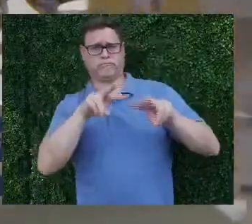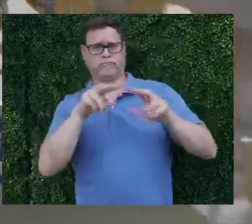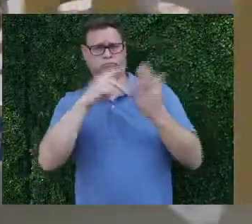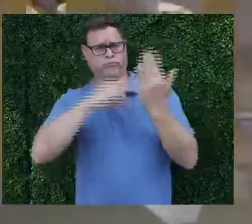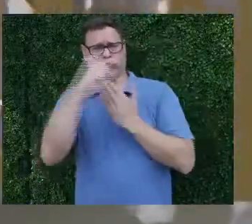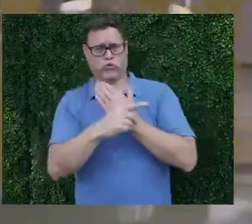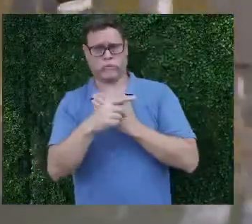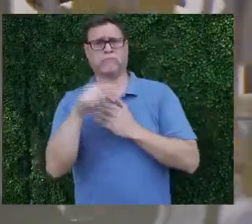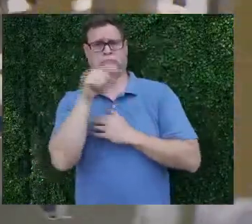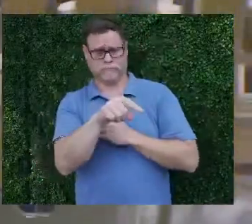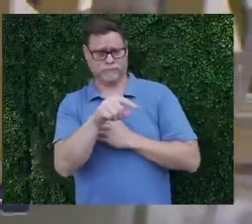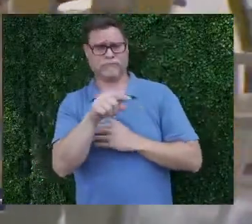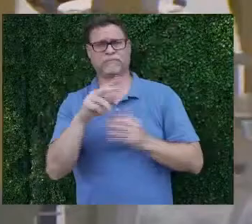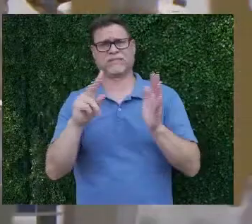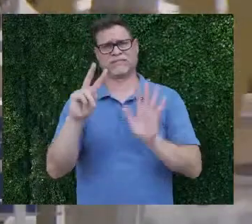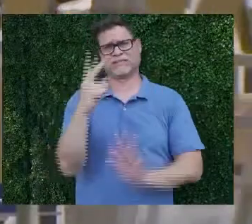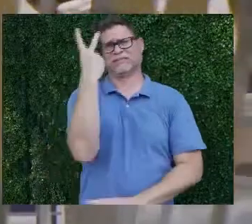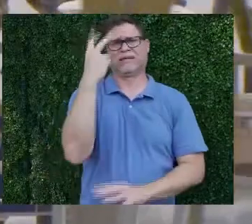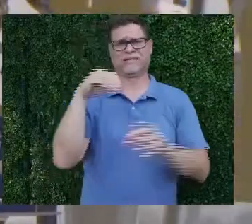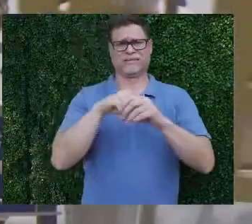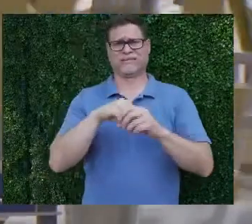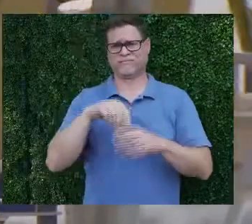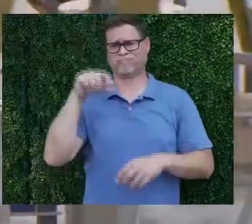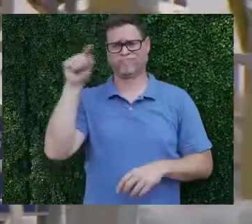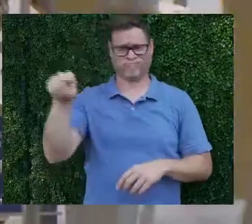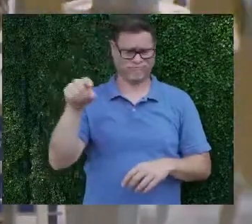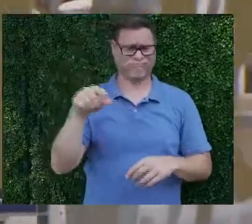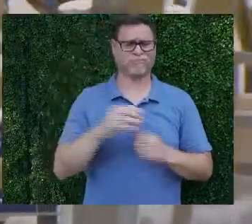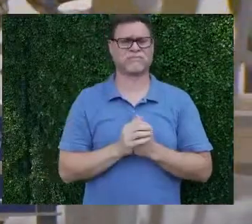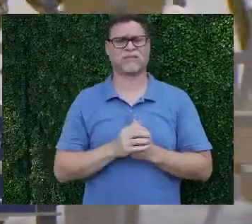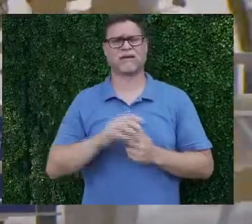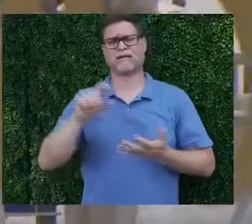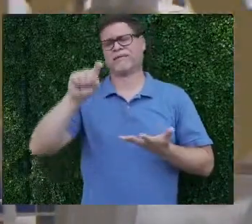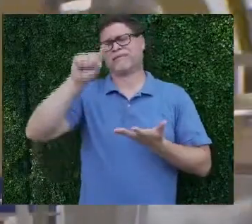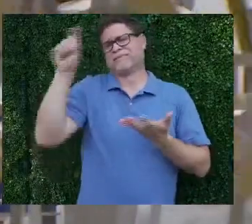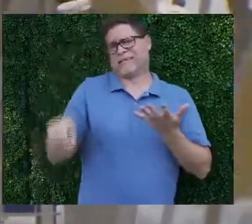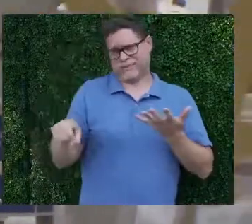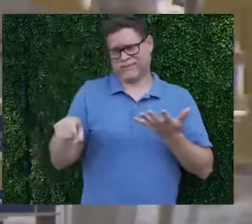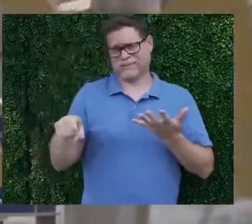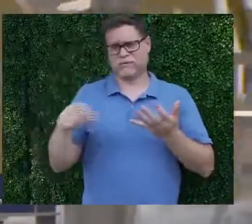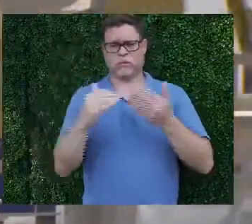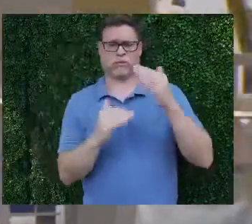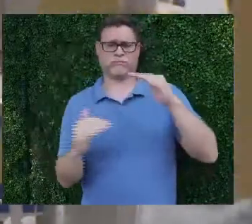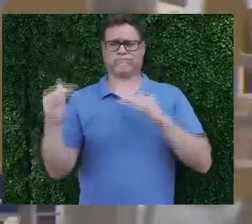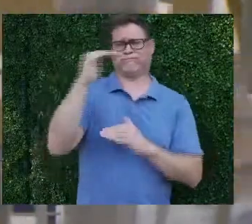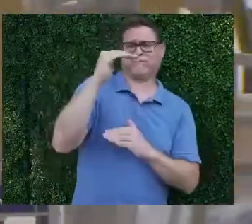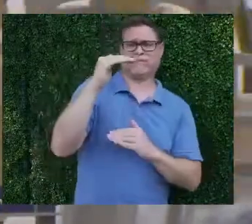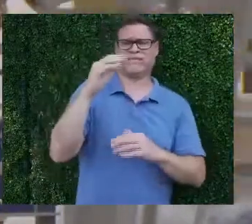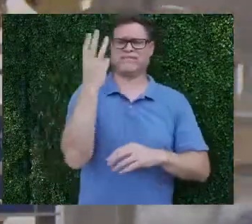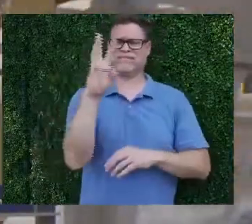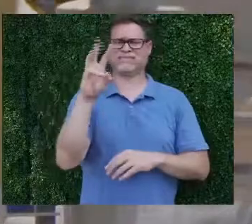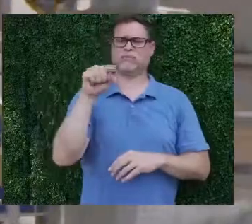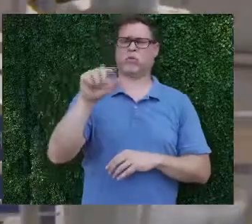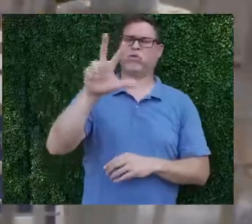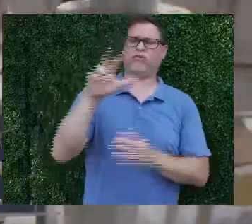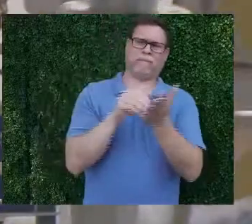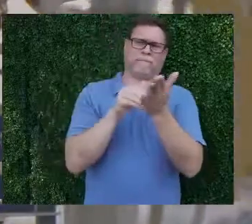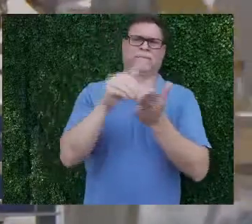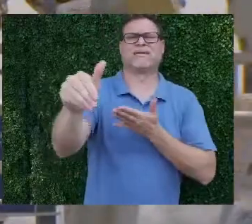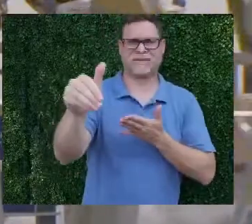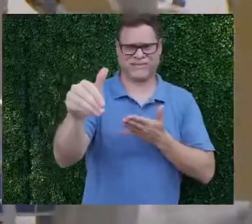most administered doses of vaccine have been in the state of Texas, but we are ahead of that state by 16.3